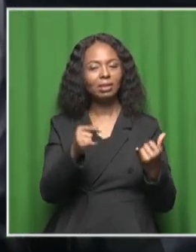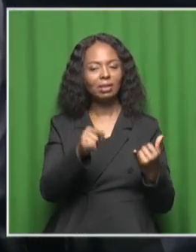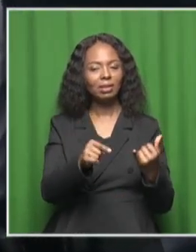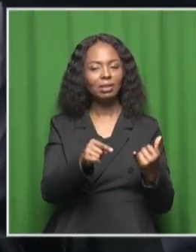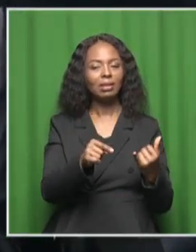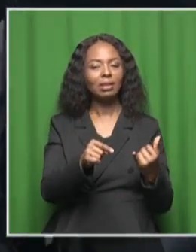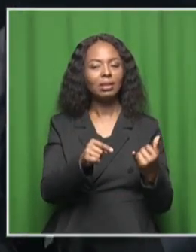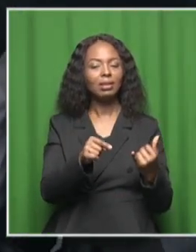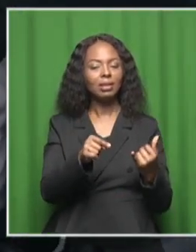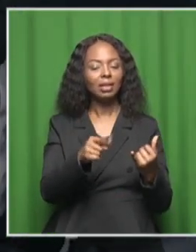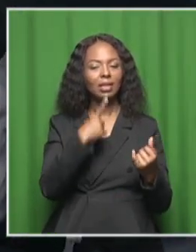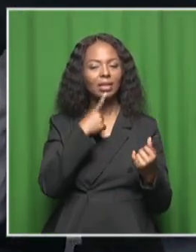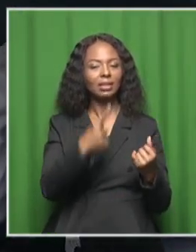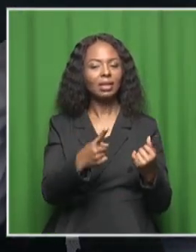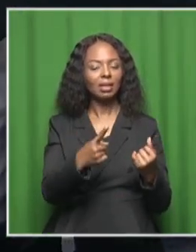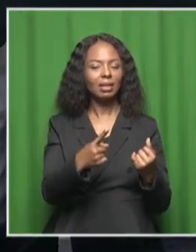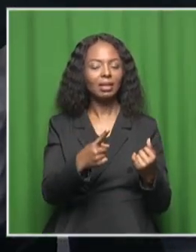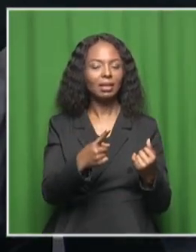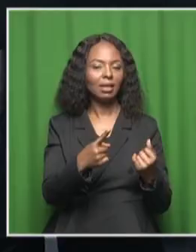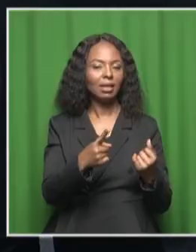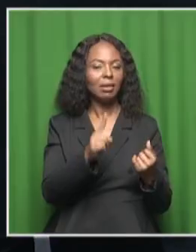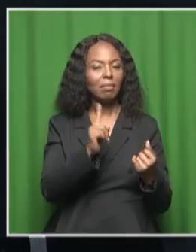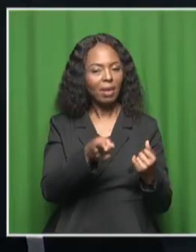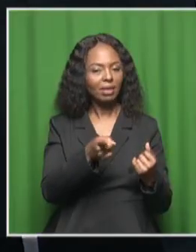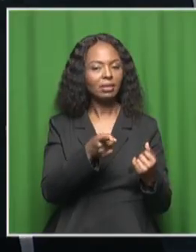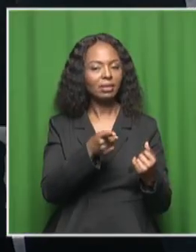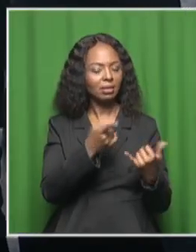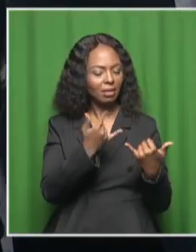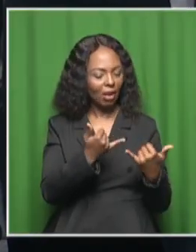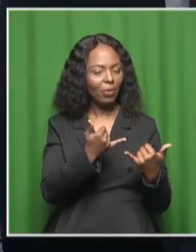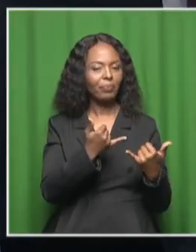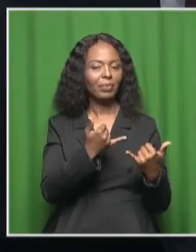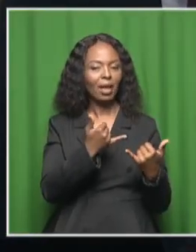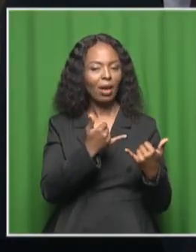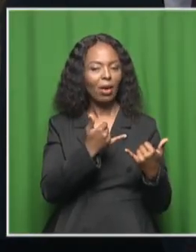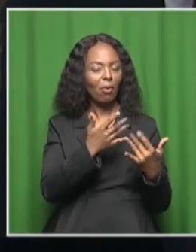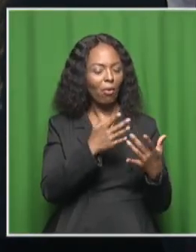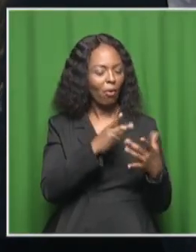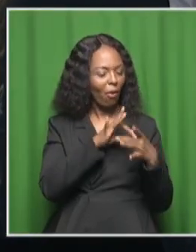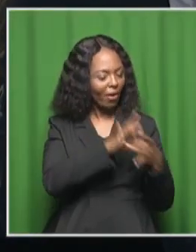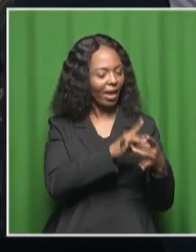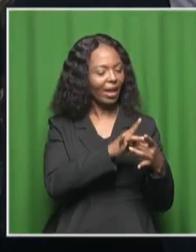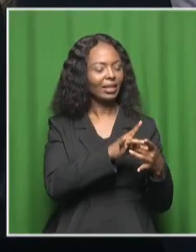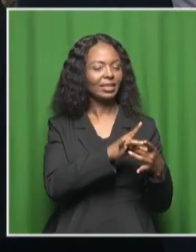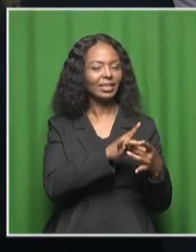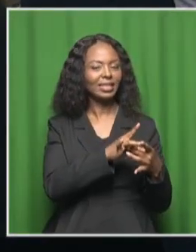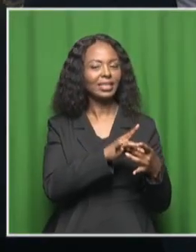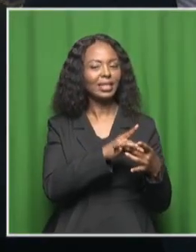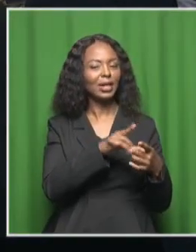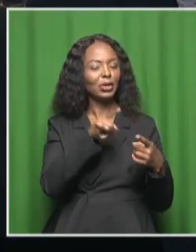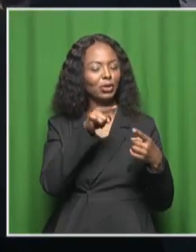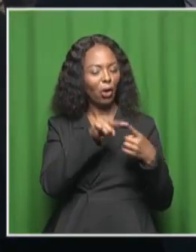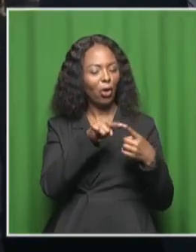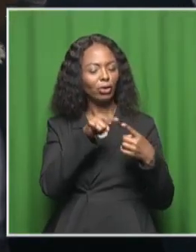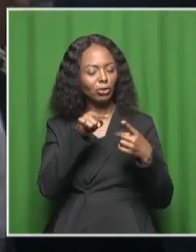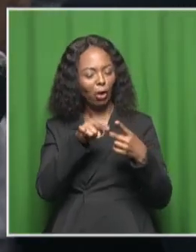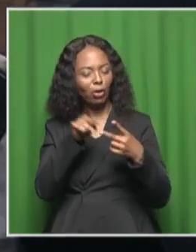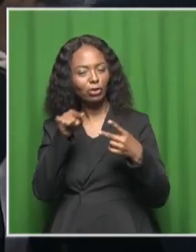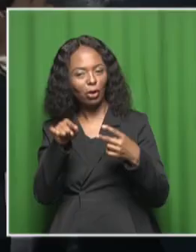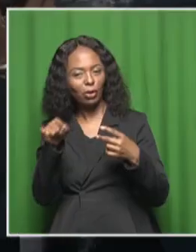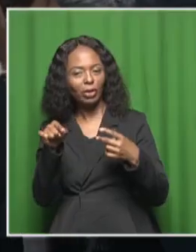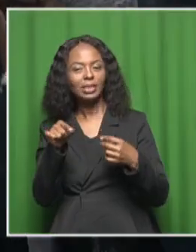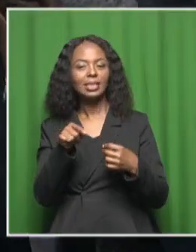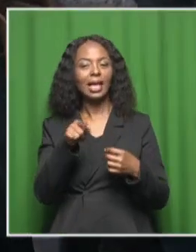And he said, "You must connect the dots. You could not, what you're saying does not connect the dots." And he'll share